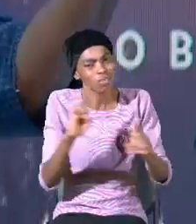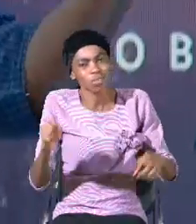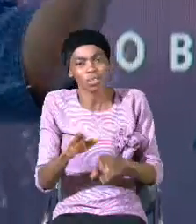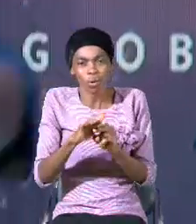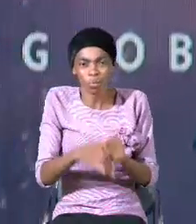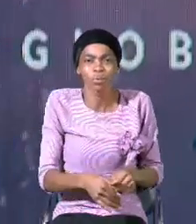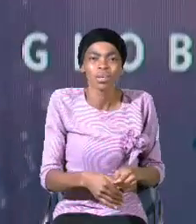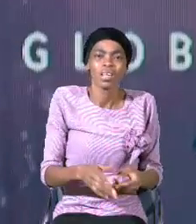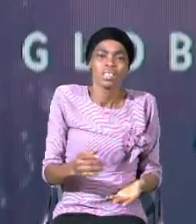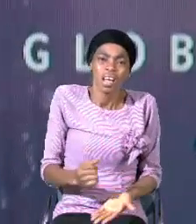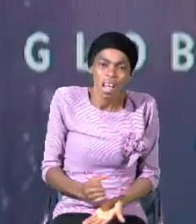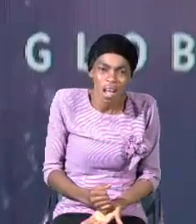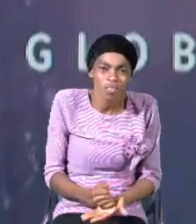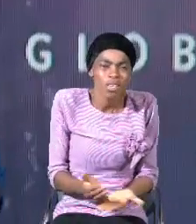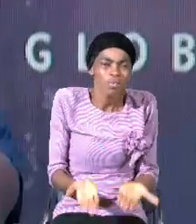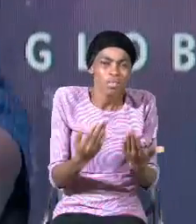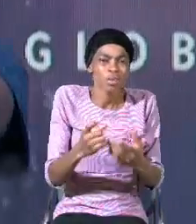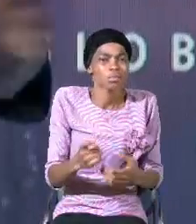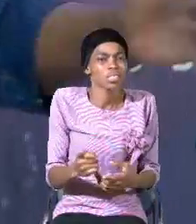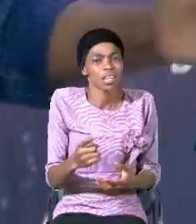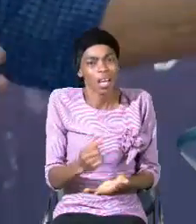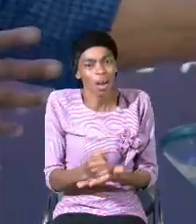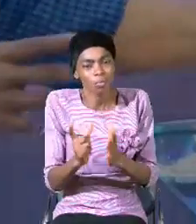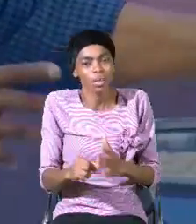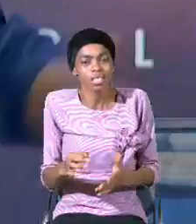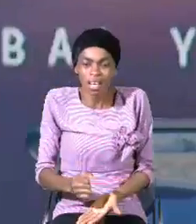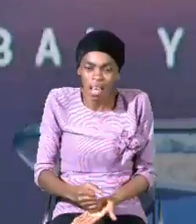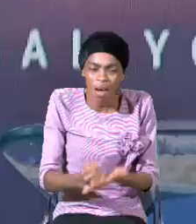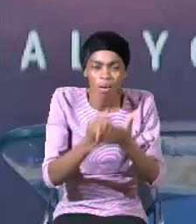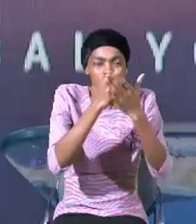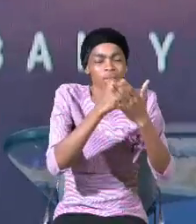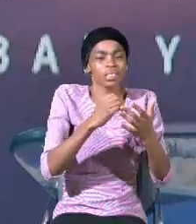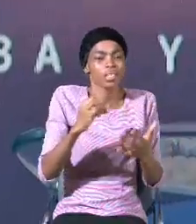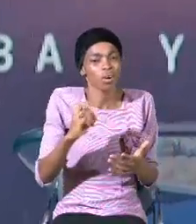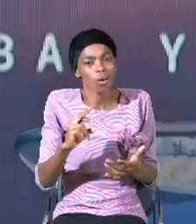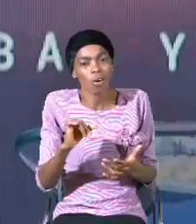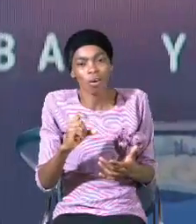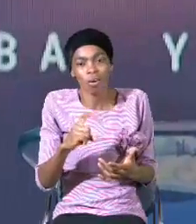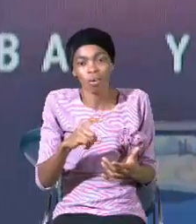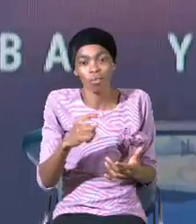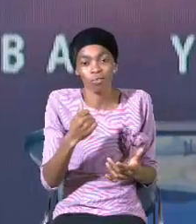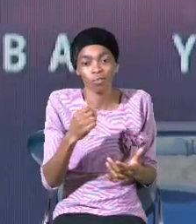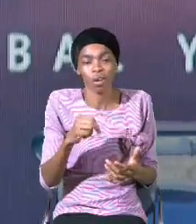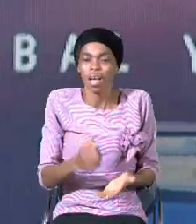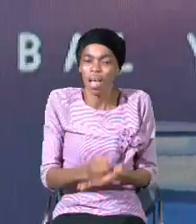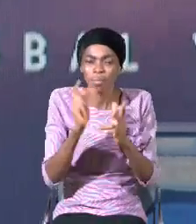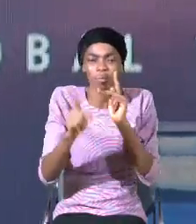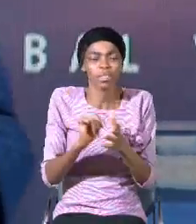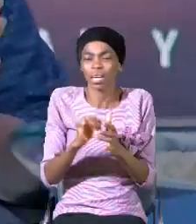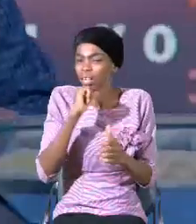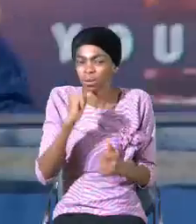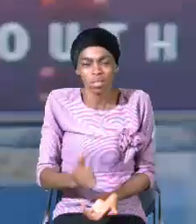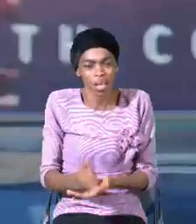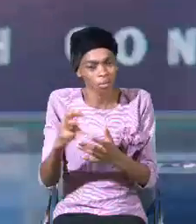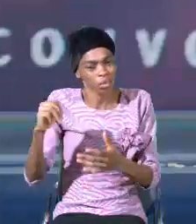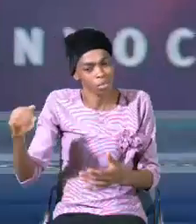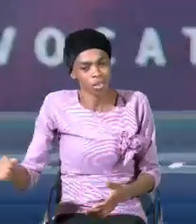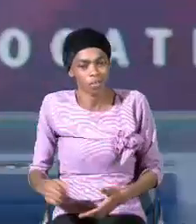educating the orphans, and helping people who cannot help themselves. You